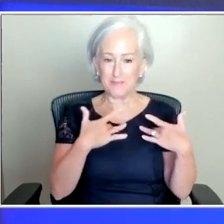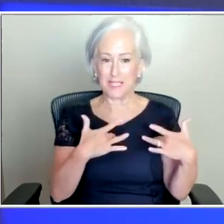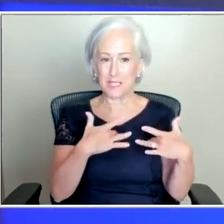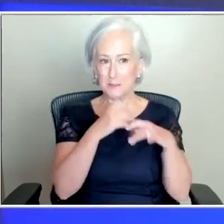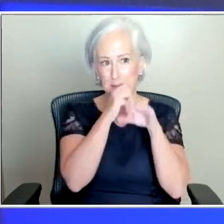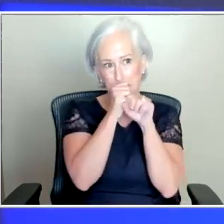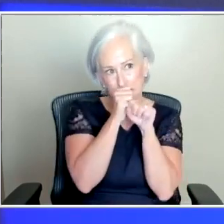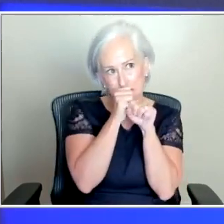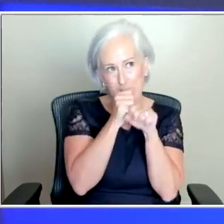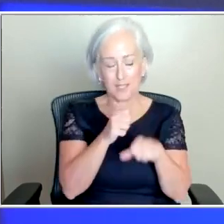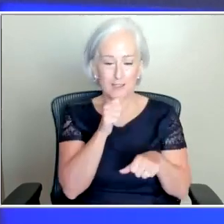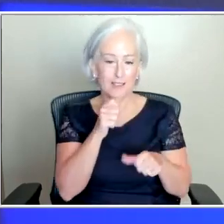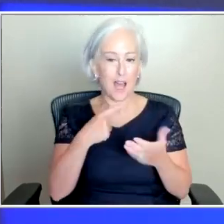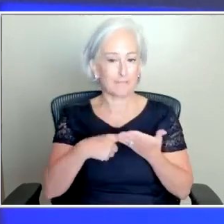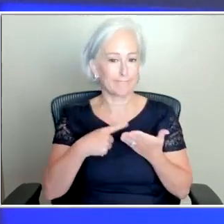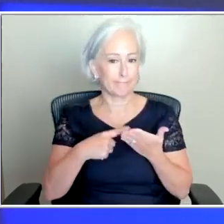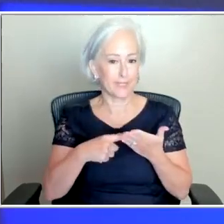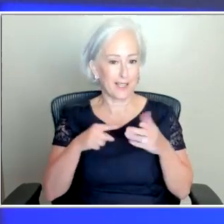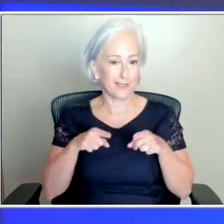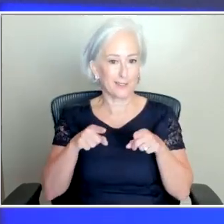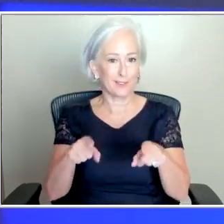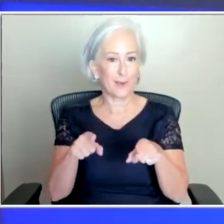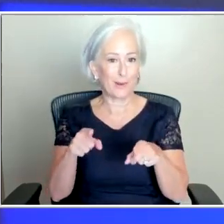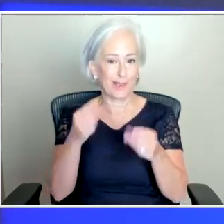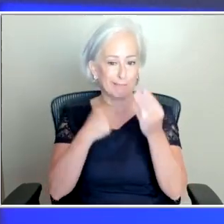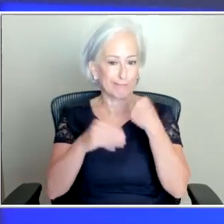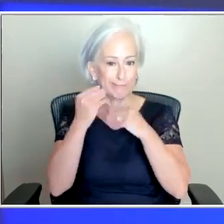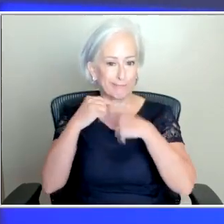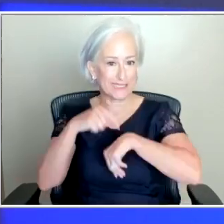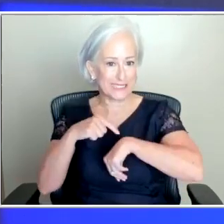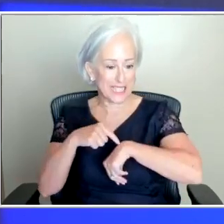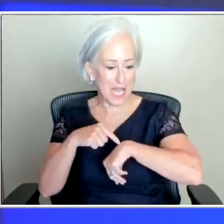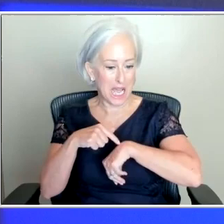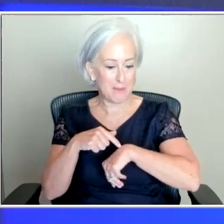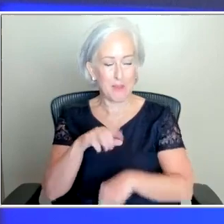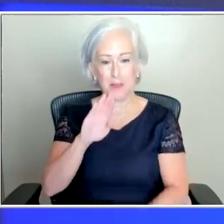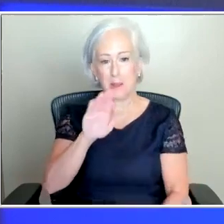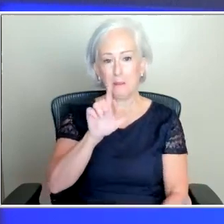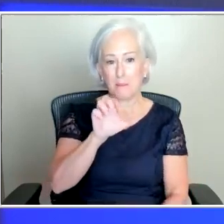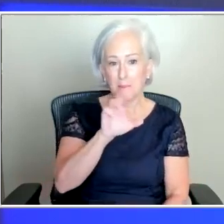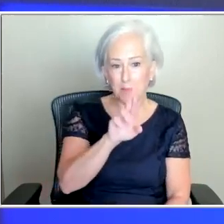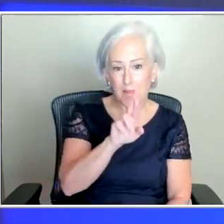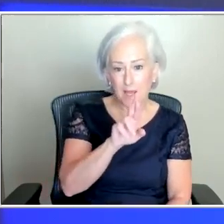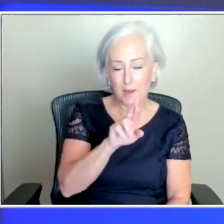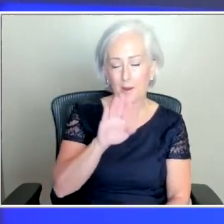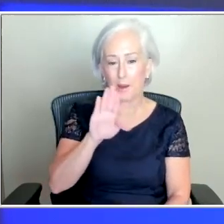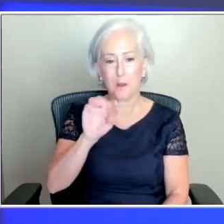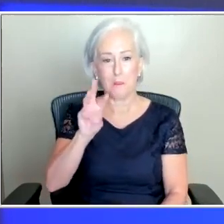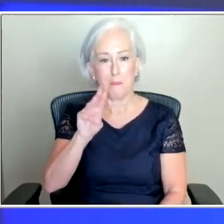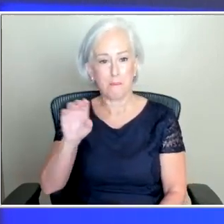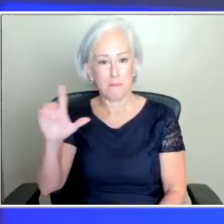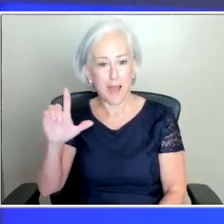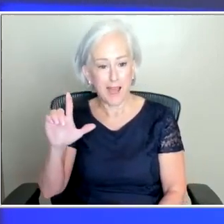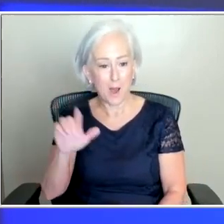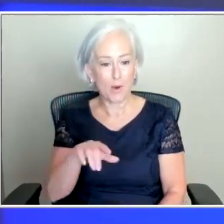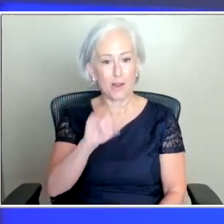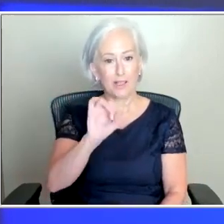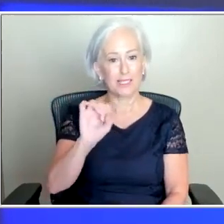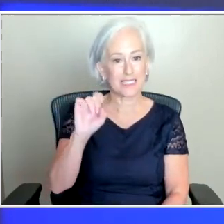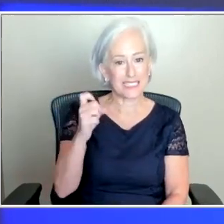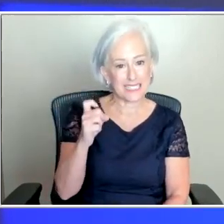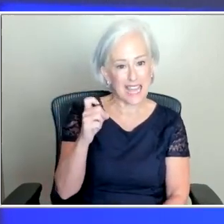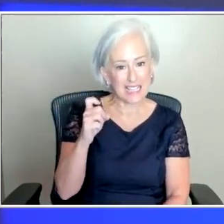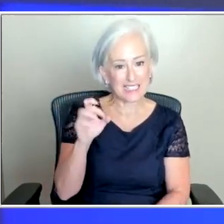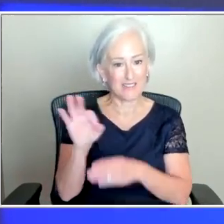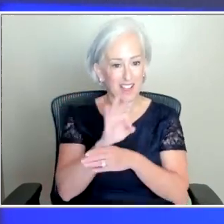some casual conversations. Problems with the bladder, the bowels, or sexual function can be sensitive, but they